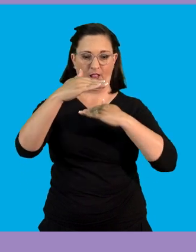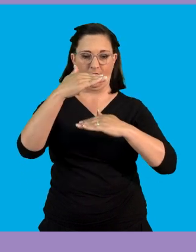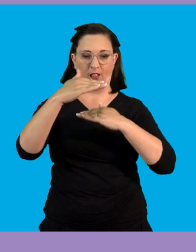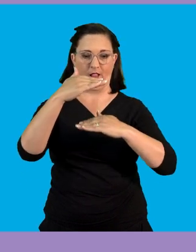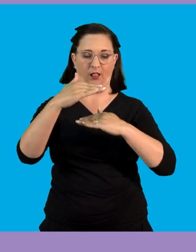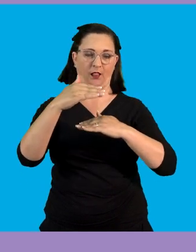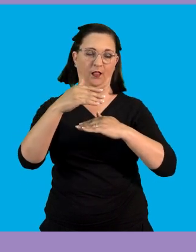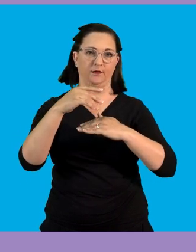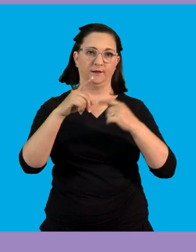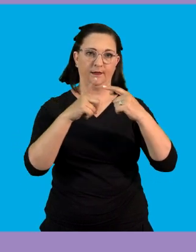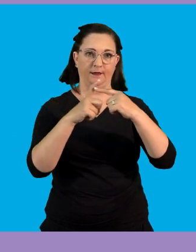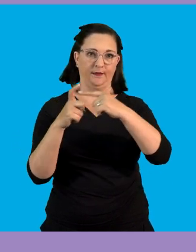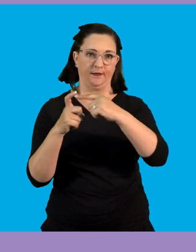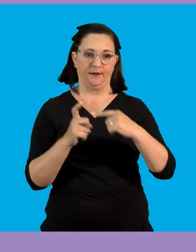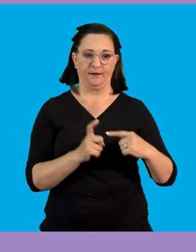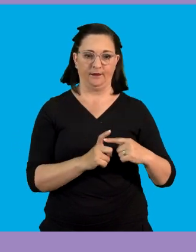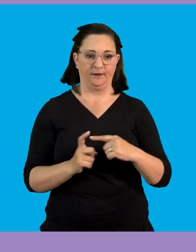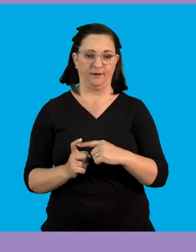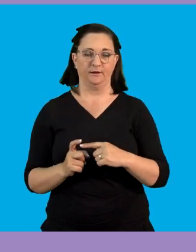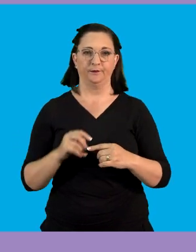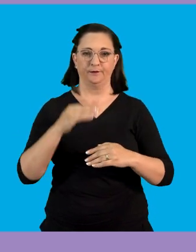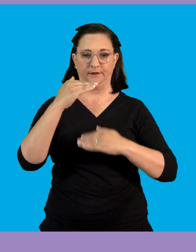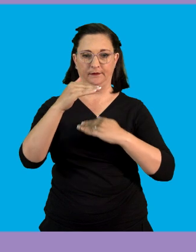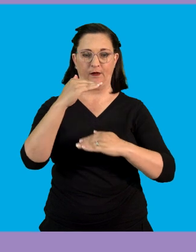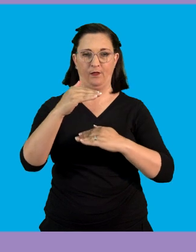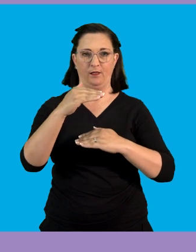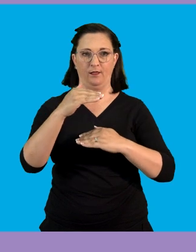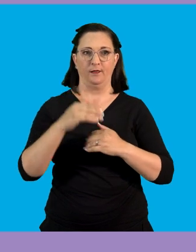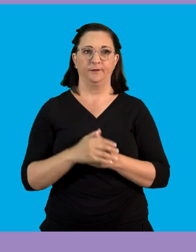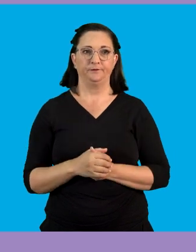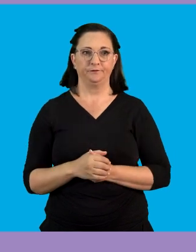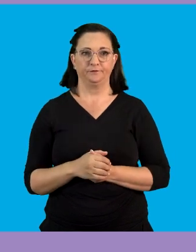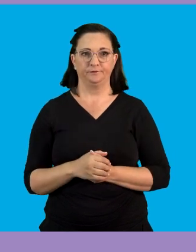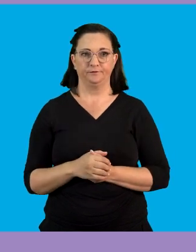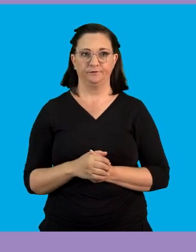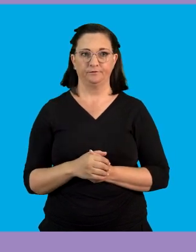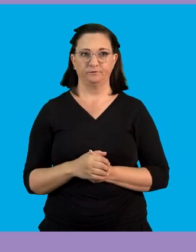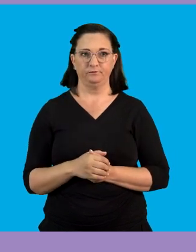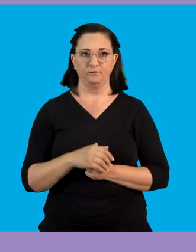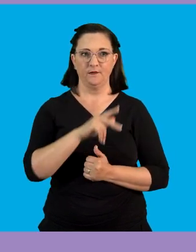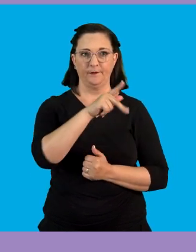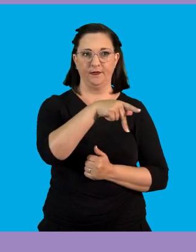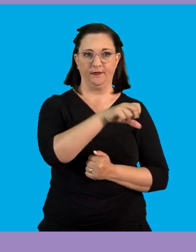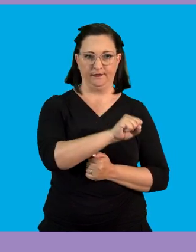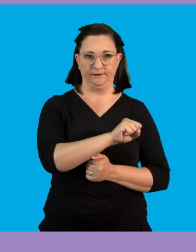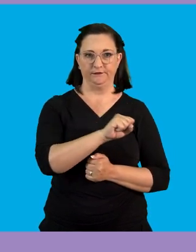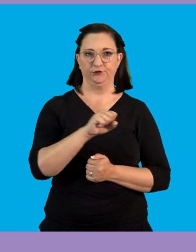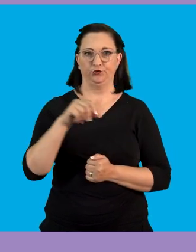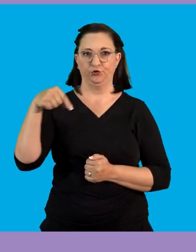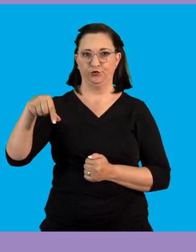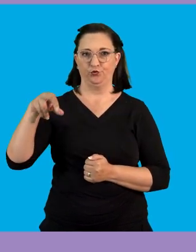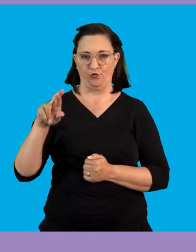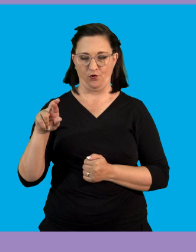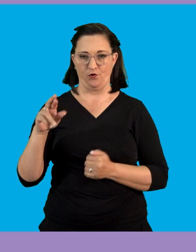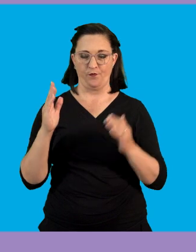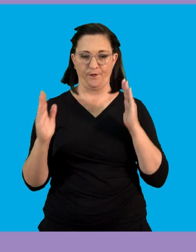are the ones that are parallel as well. So in this case, opposite sides, PS and QR are parallel, and then